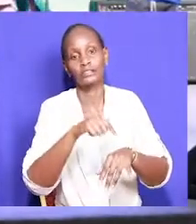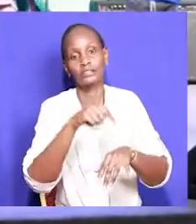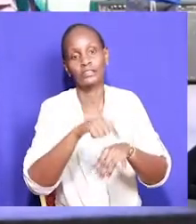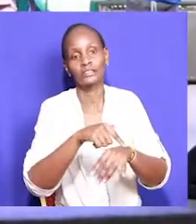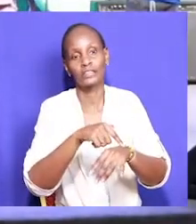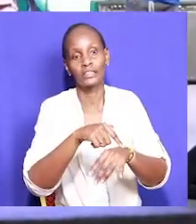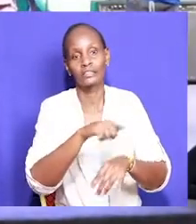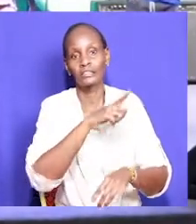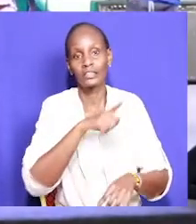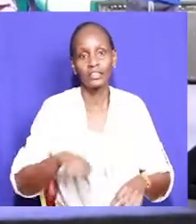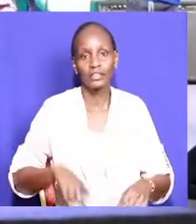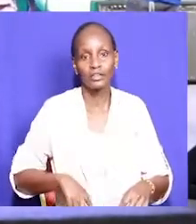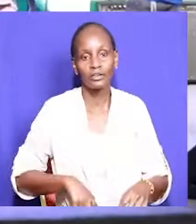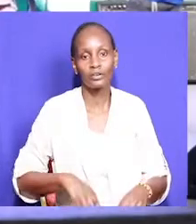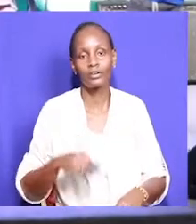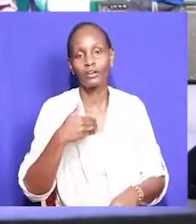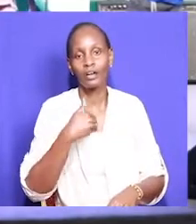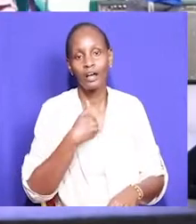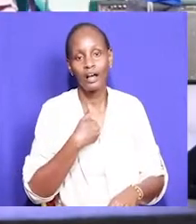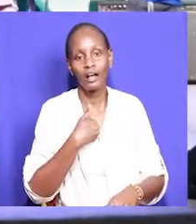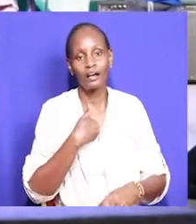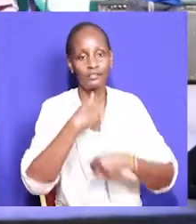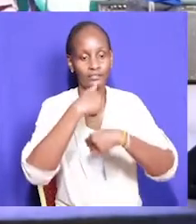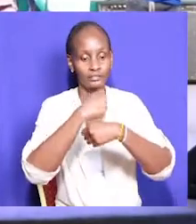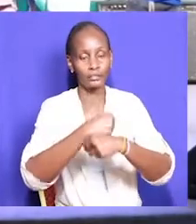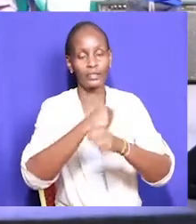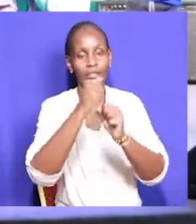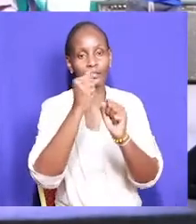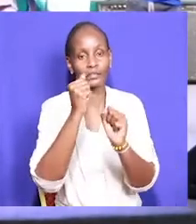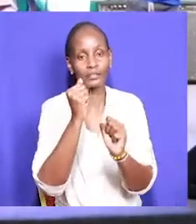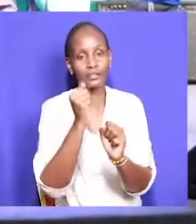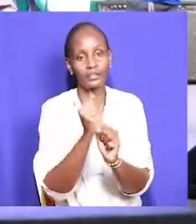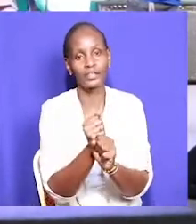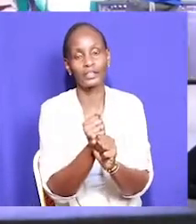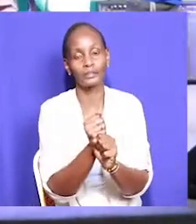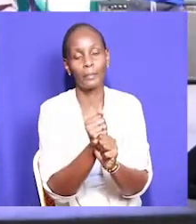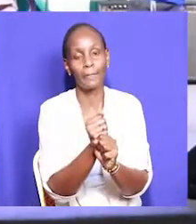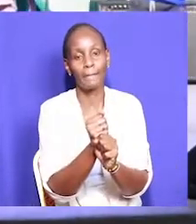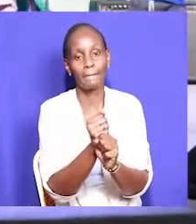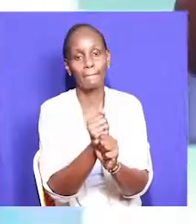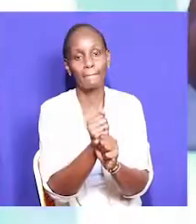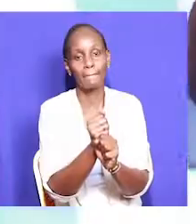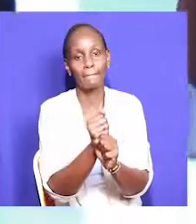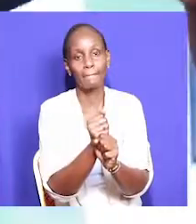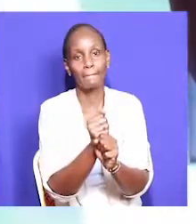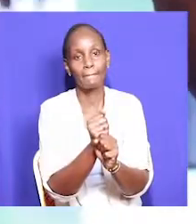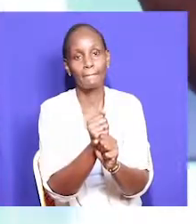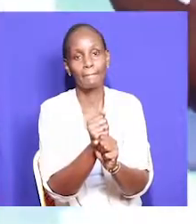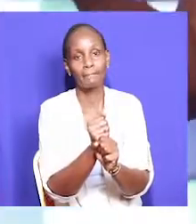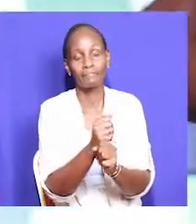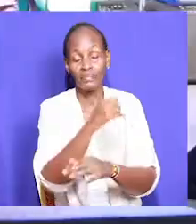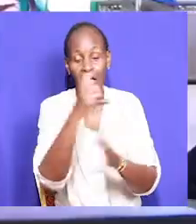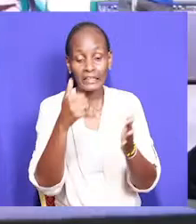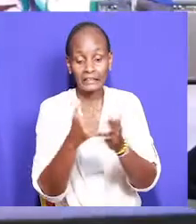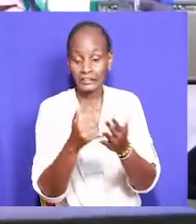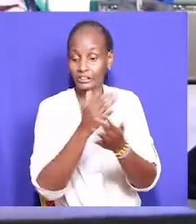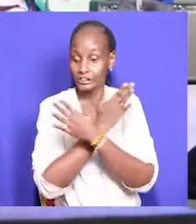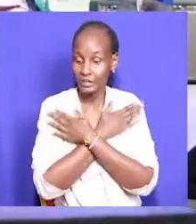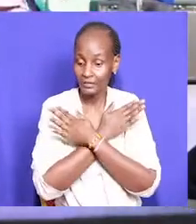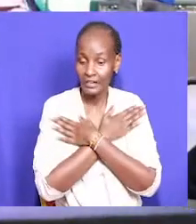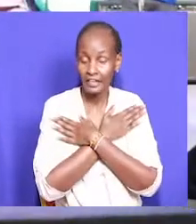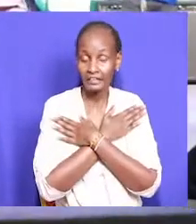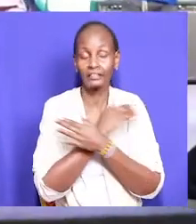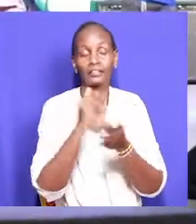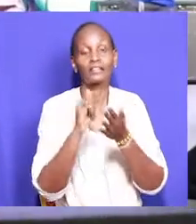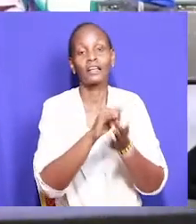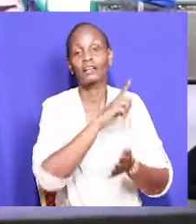This is the time that the Lord has made. This is